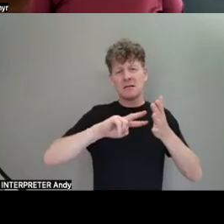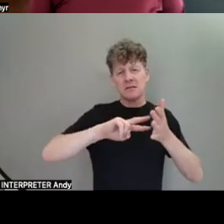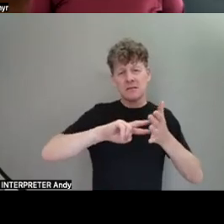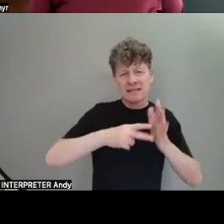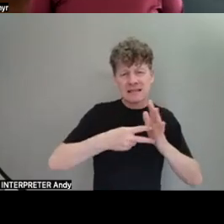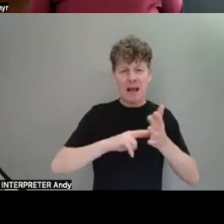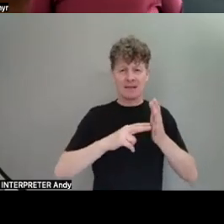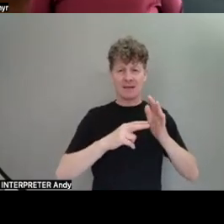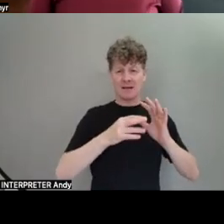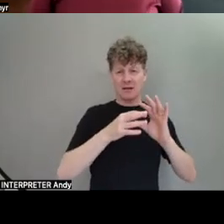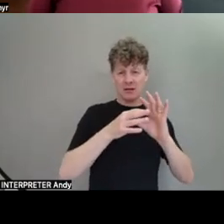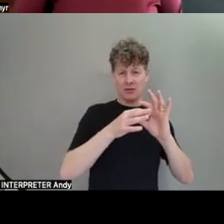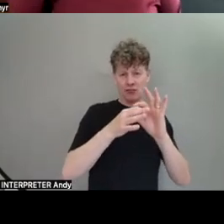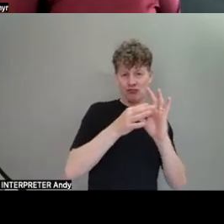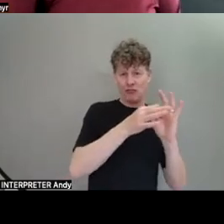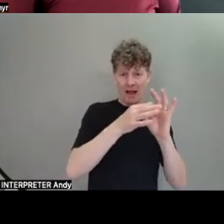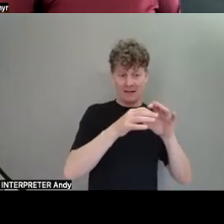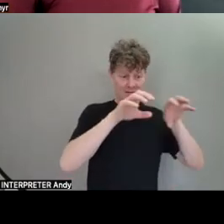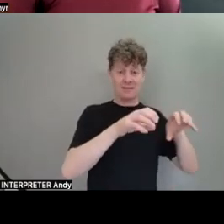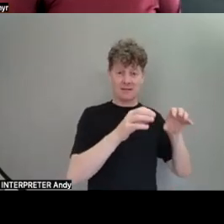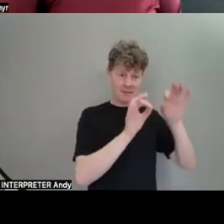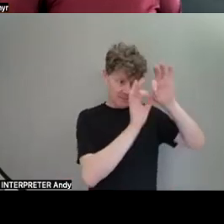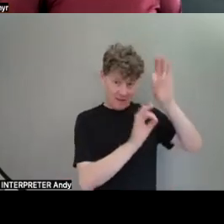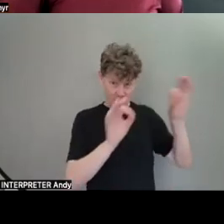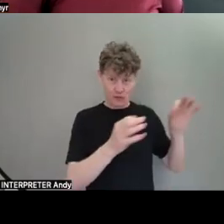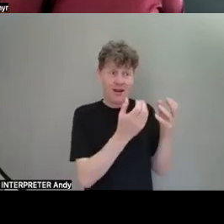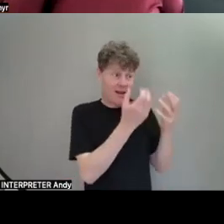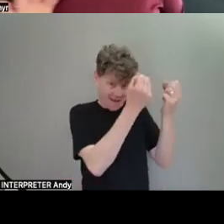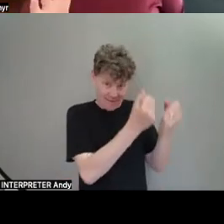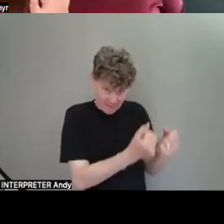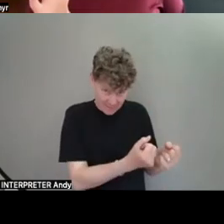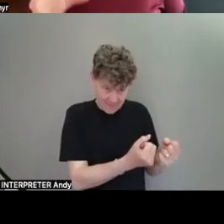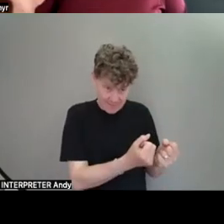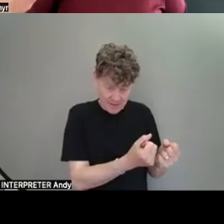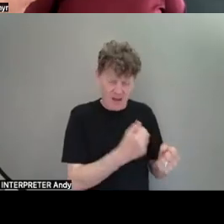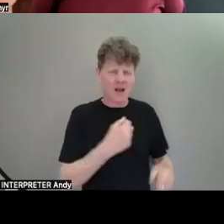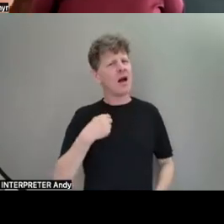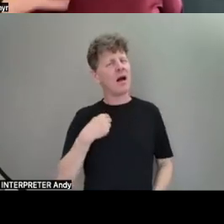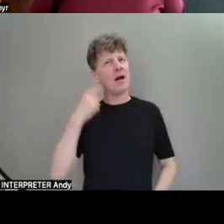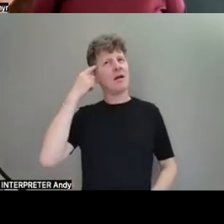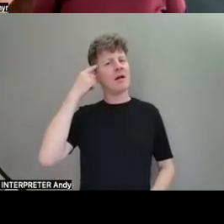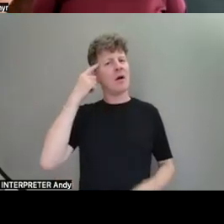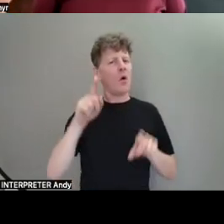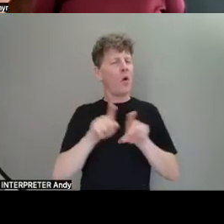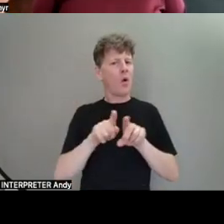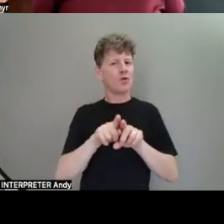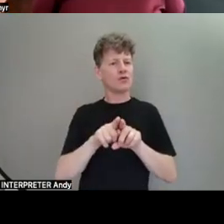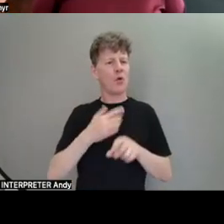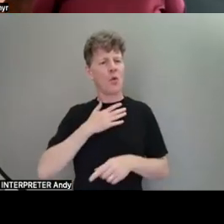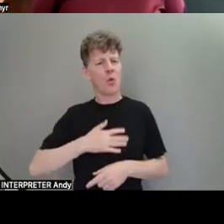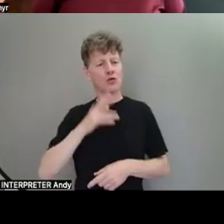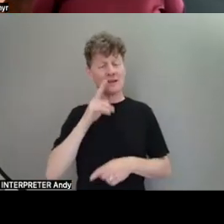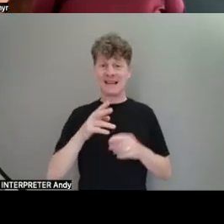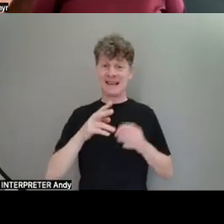relatedness measures, we were also interested to see how this kind of semantic